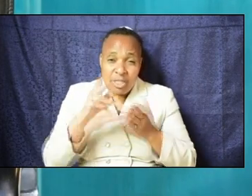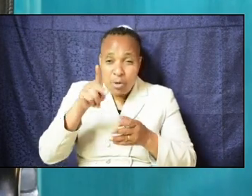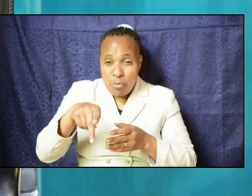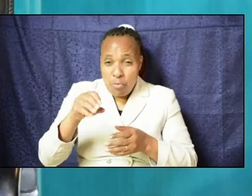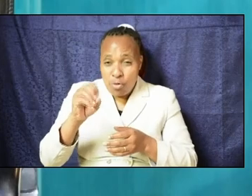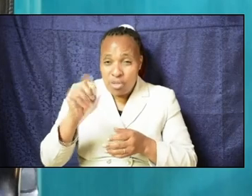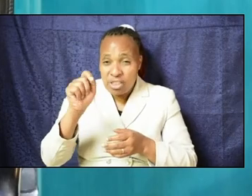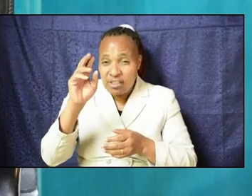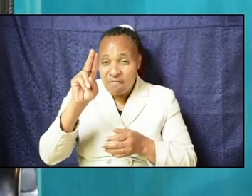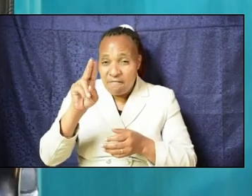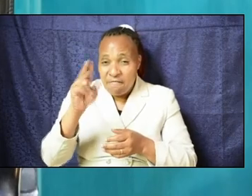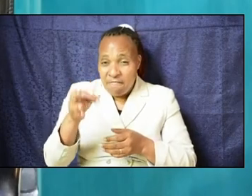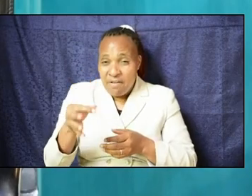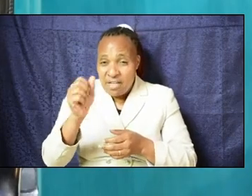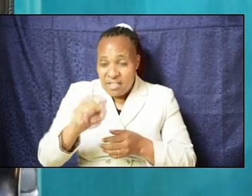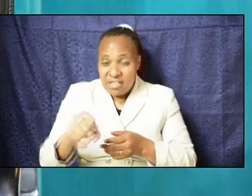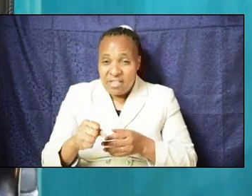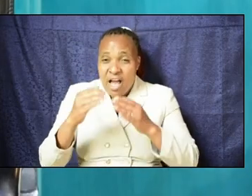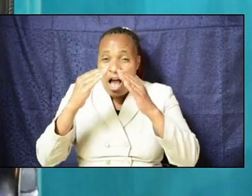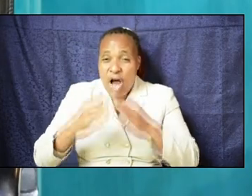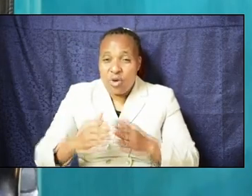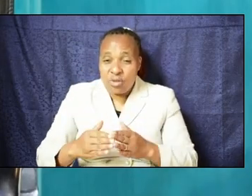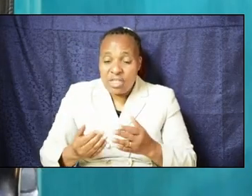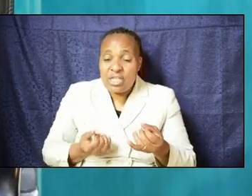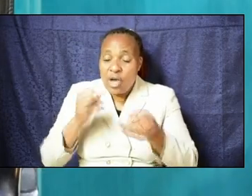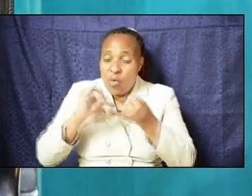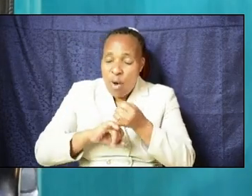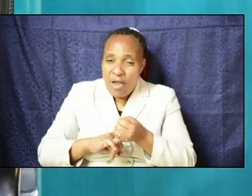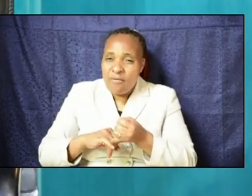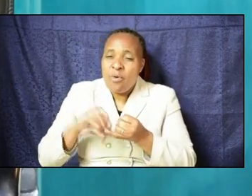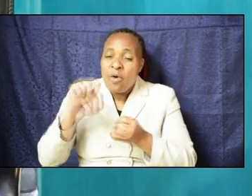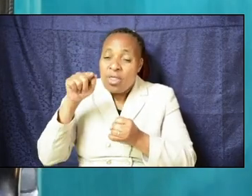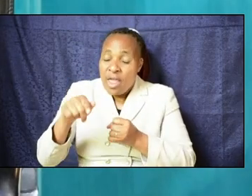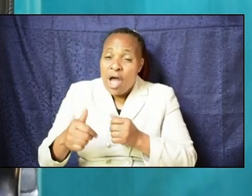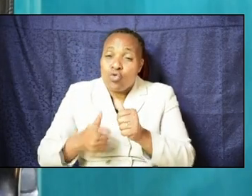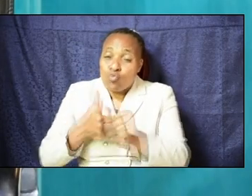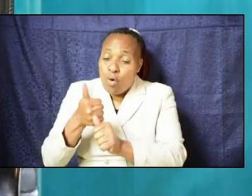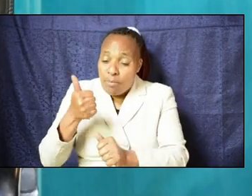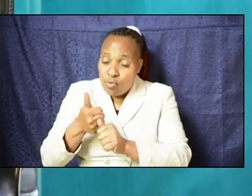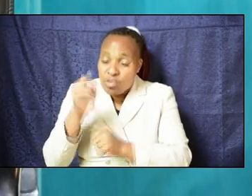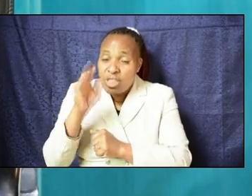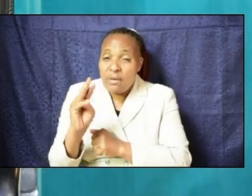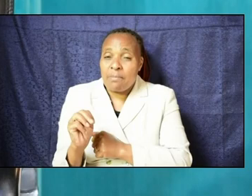house. Potiphar's wife was there to assail him.